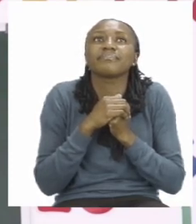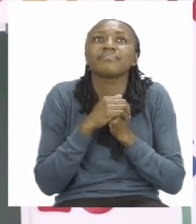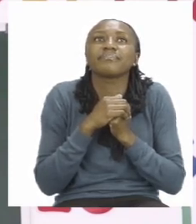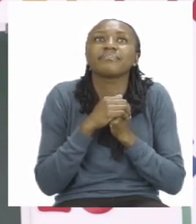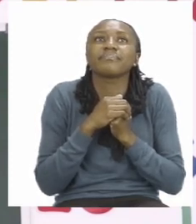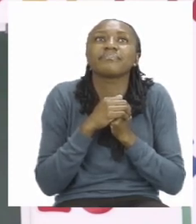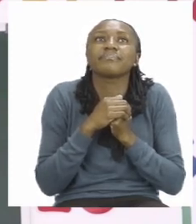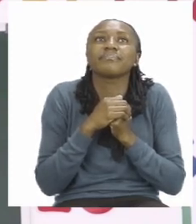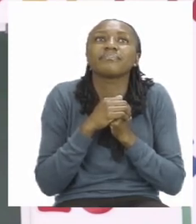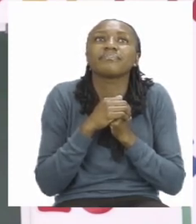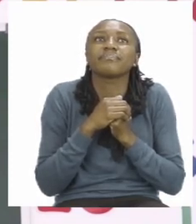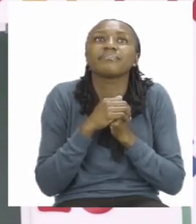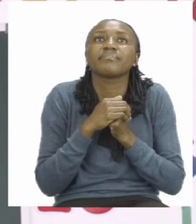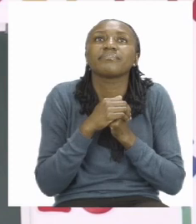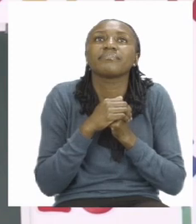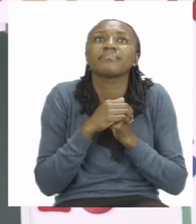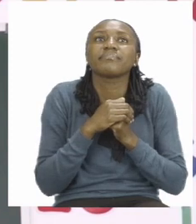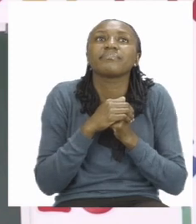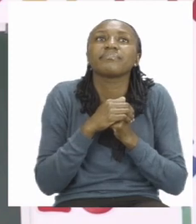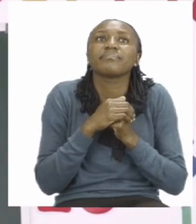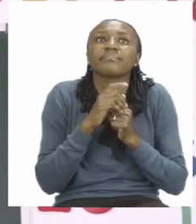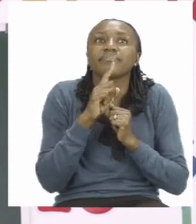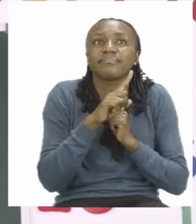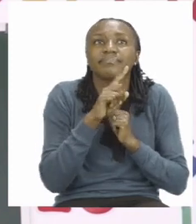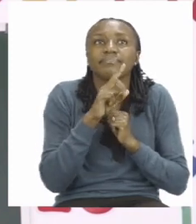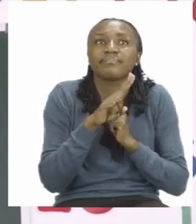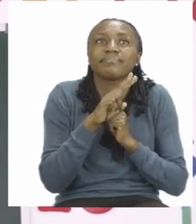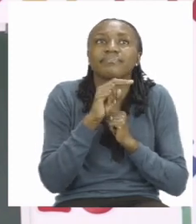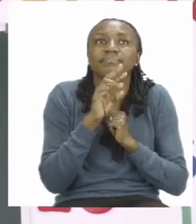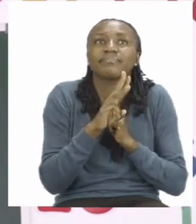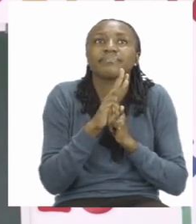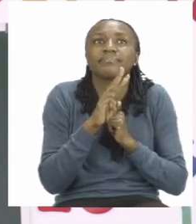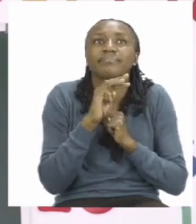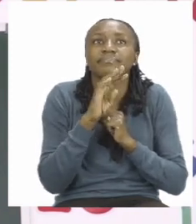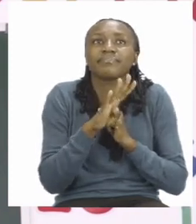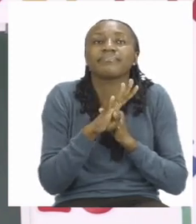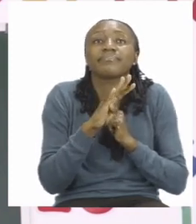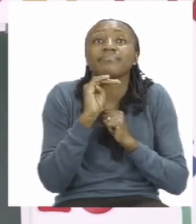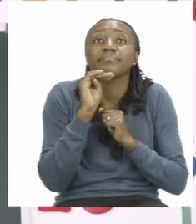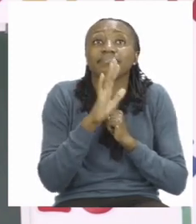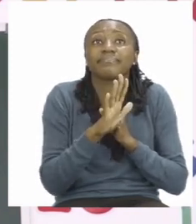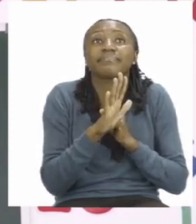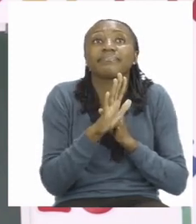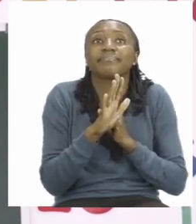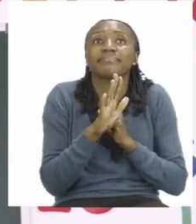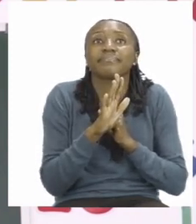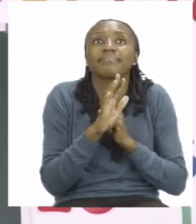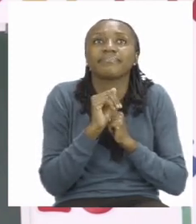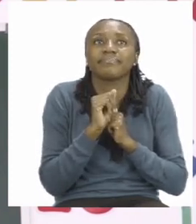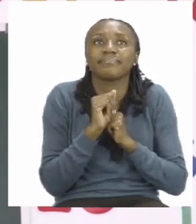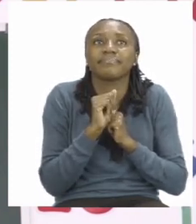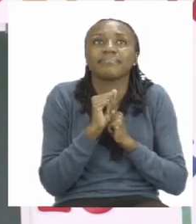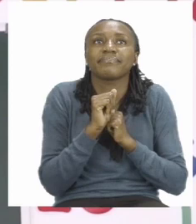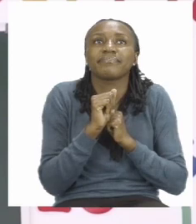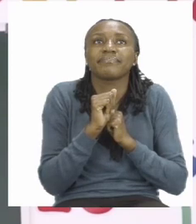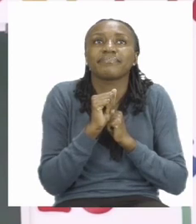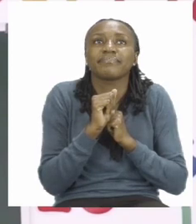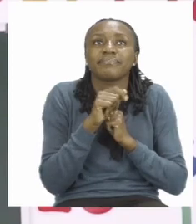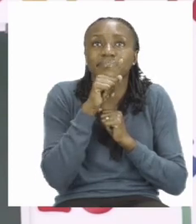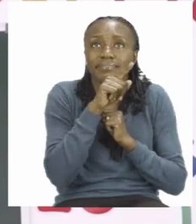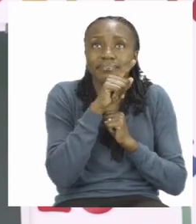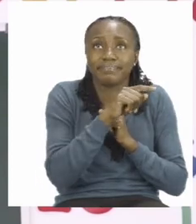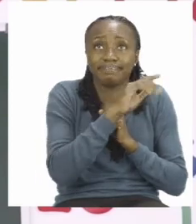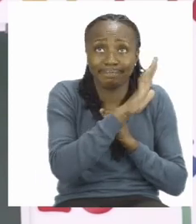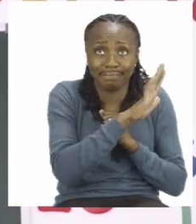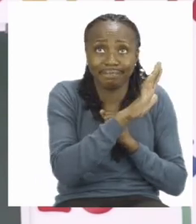number. Let's count. 1, 2, 3, 4, 5. So in this